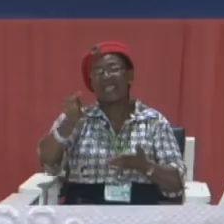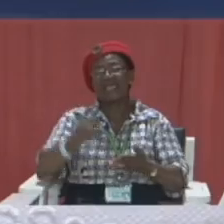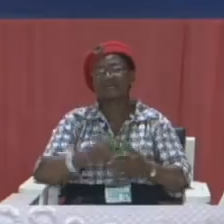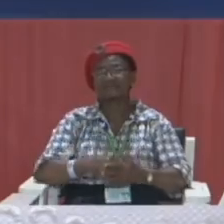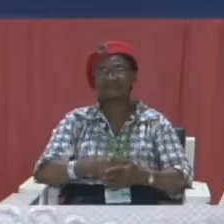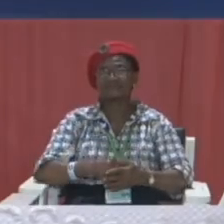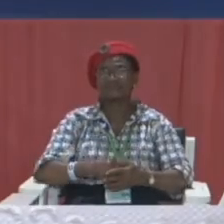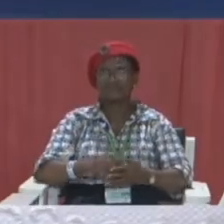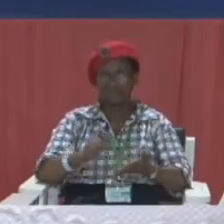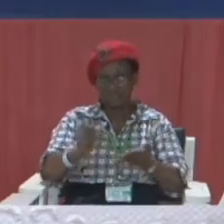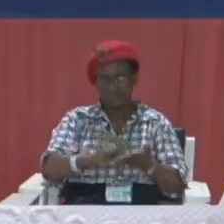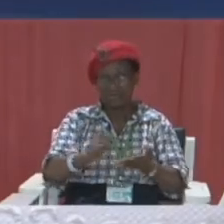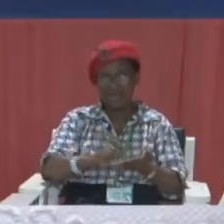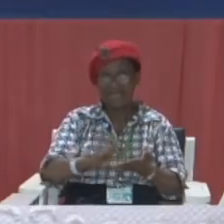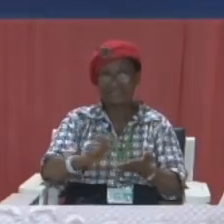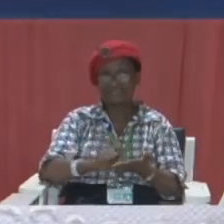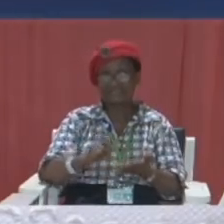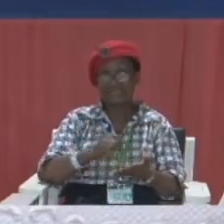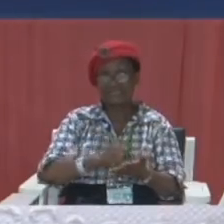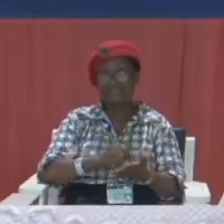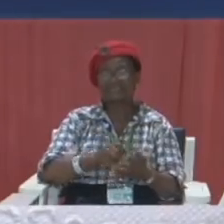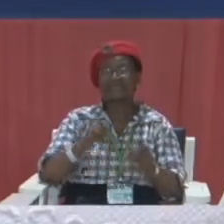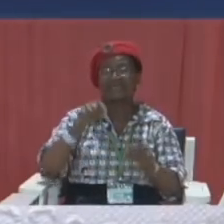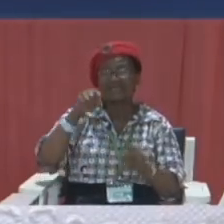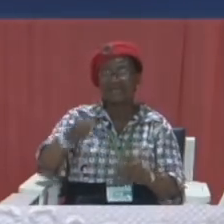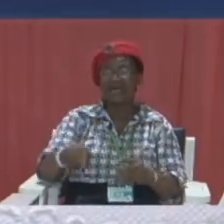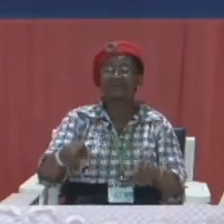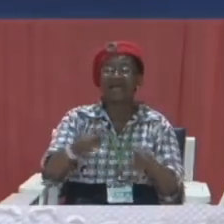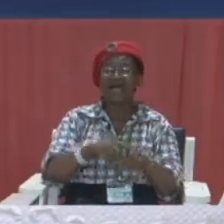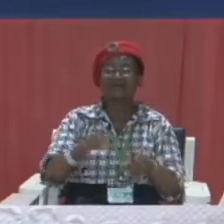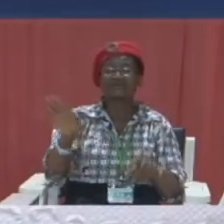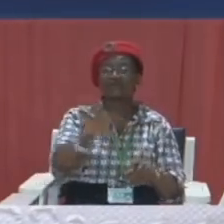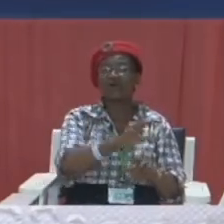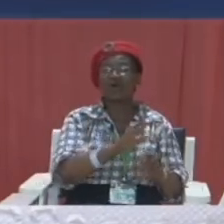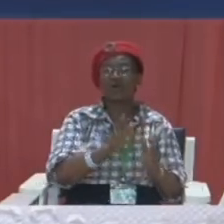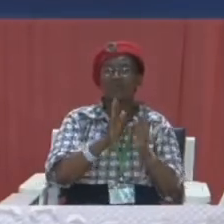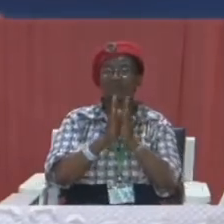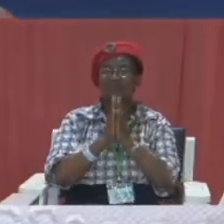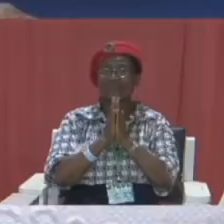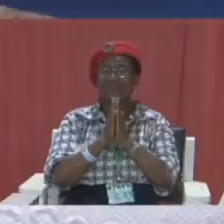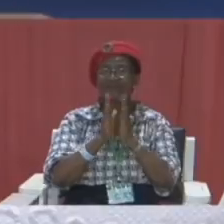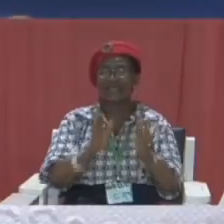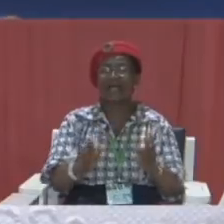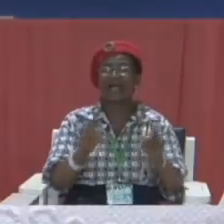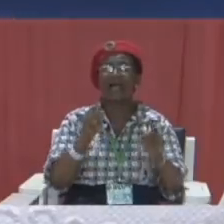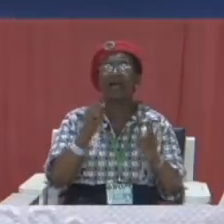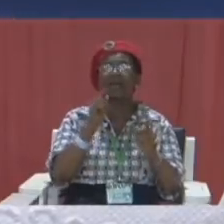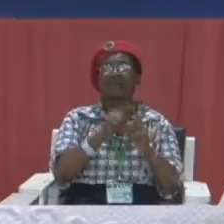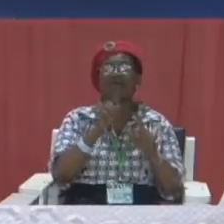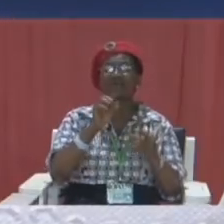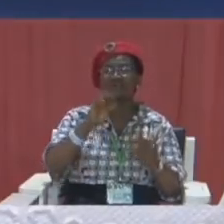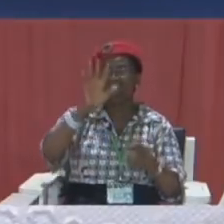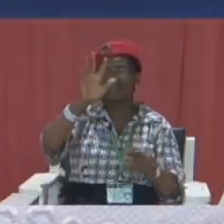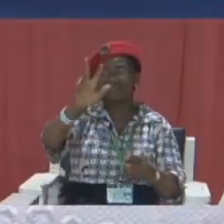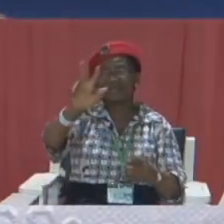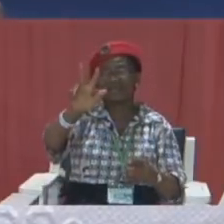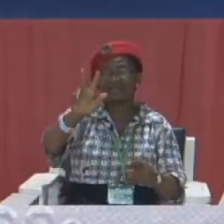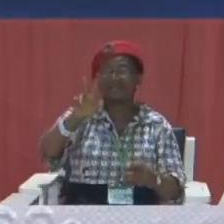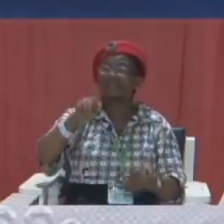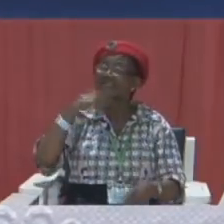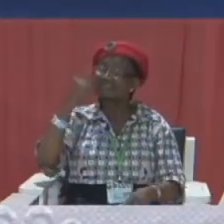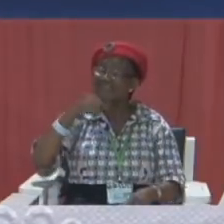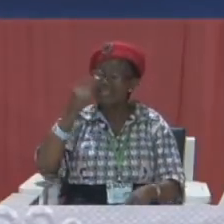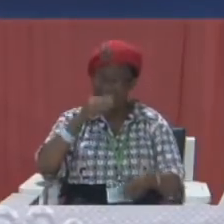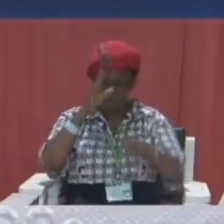Put it down as your prayer point number 3. Ejo eja kole gege bi kuku adura keta. And say, Father, we pray, Baba,